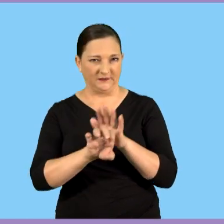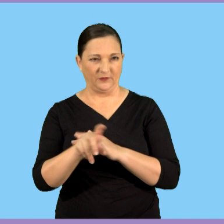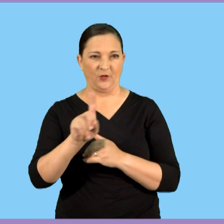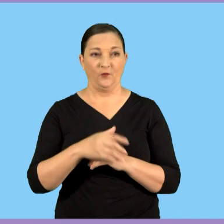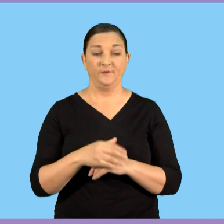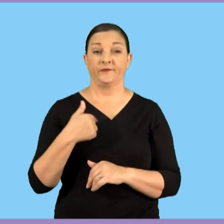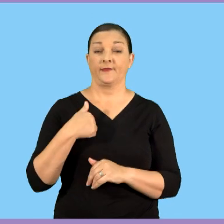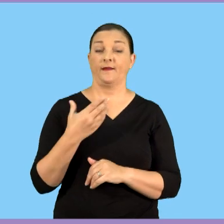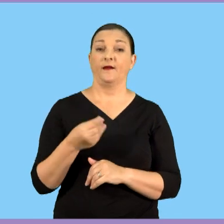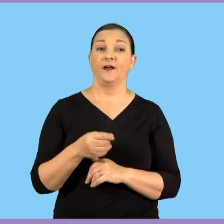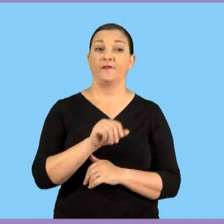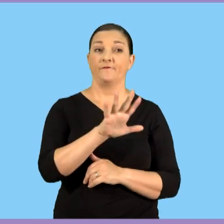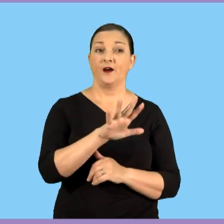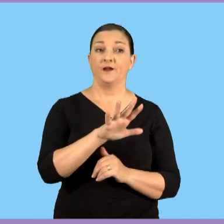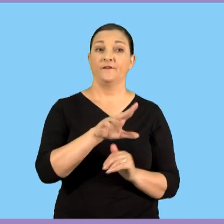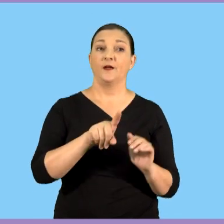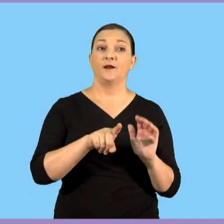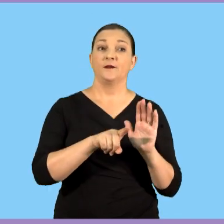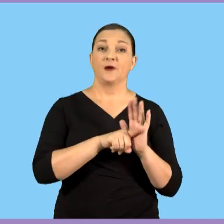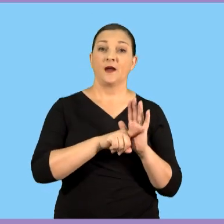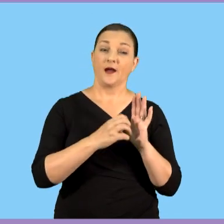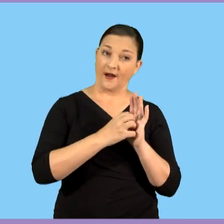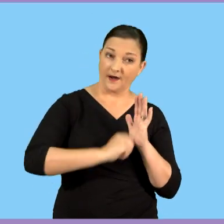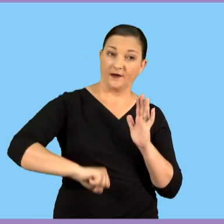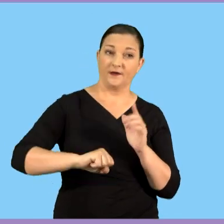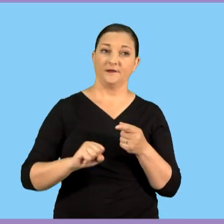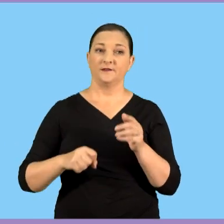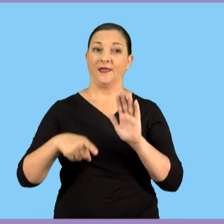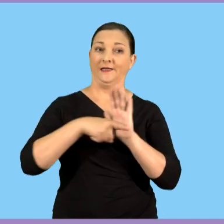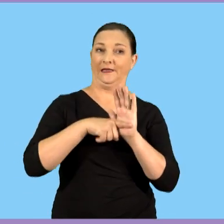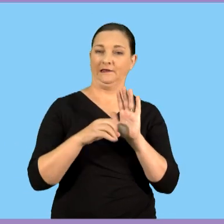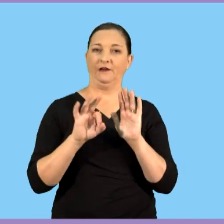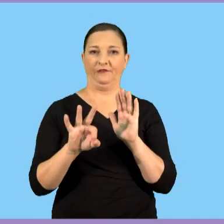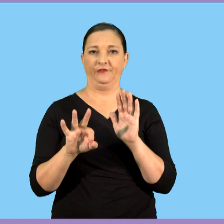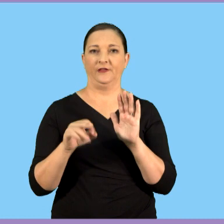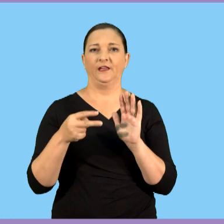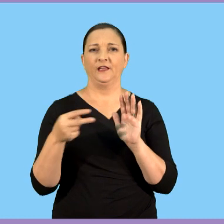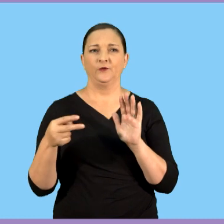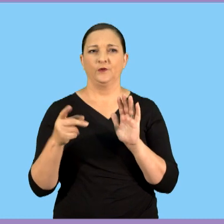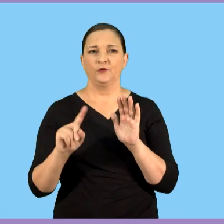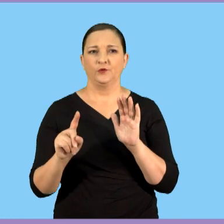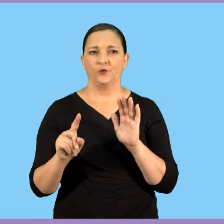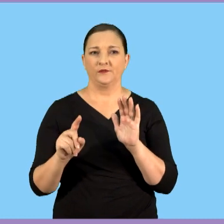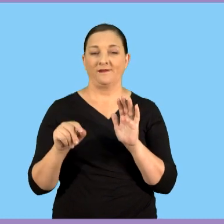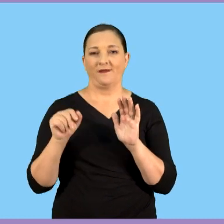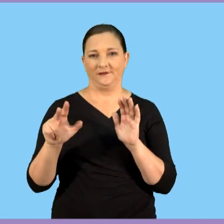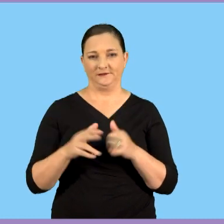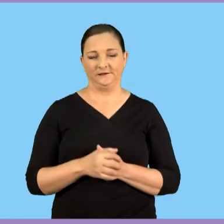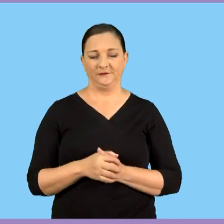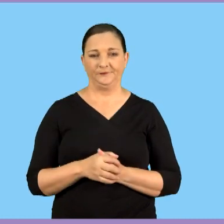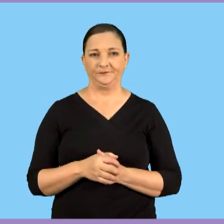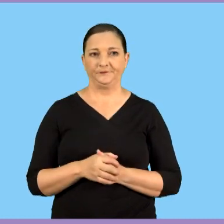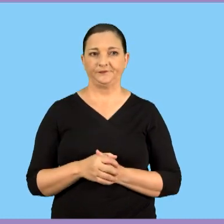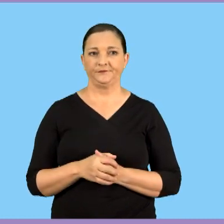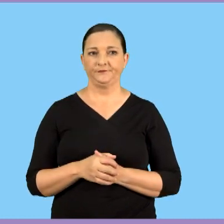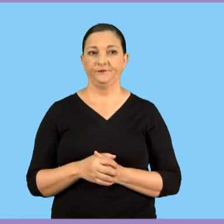5 minus negative 3. The additive inverse of negative 3 is a positive 3. So 5 plus 3 is